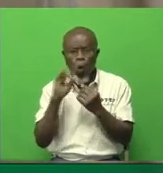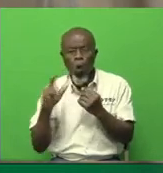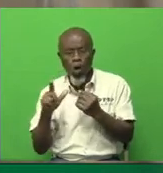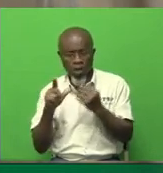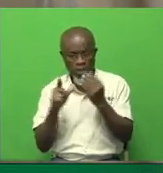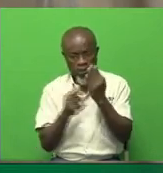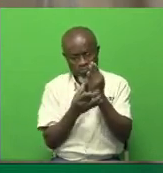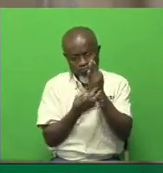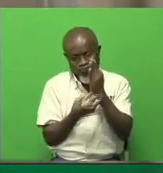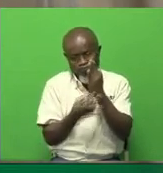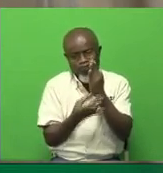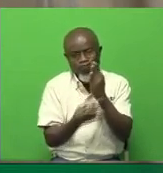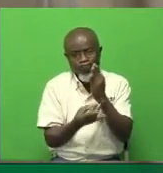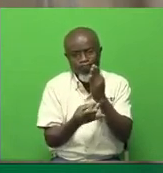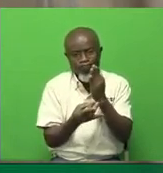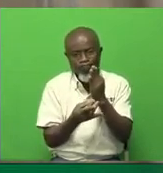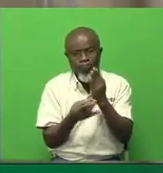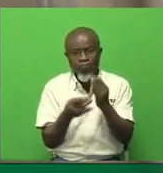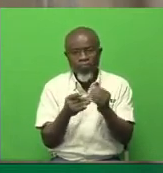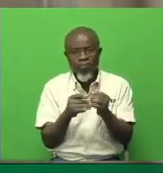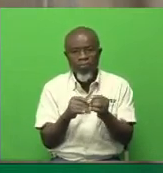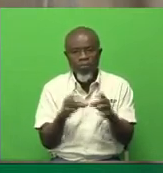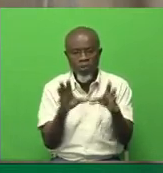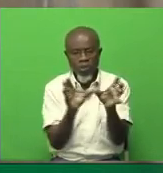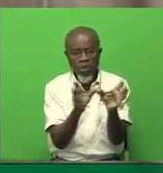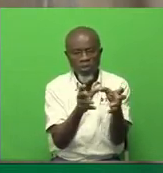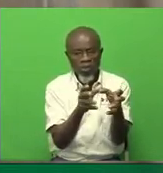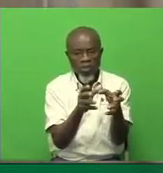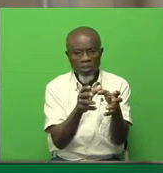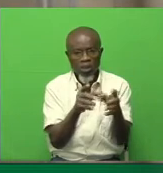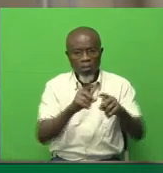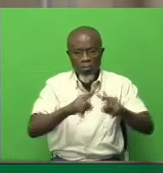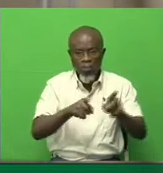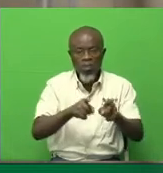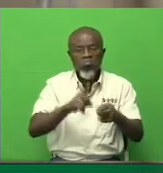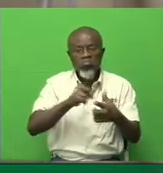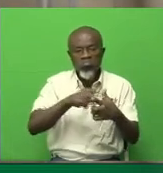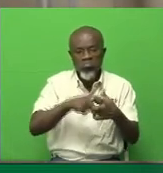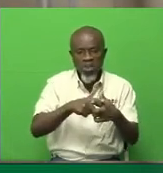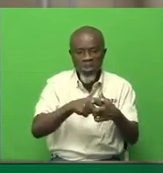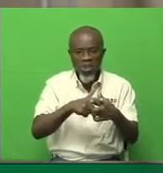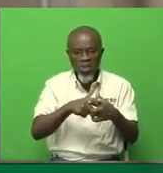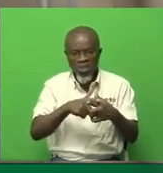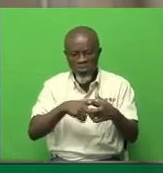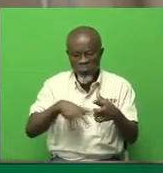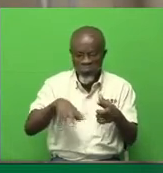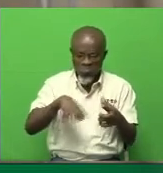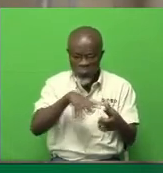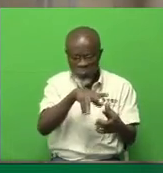but then the minister went into a long-winded tyreed